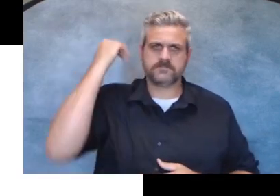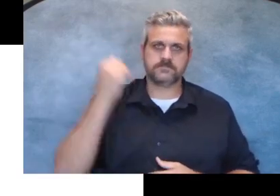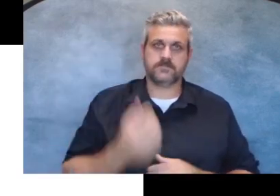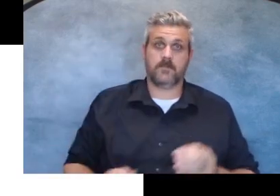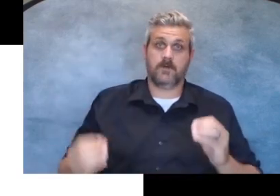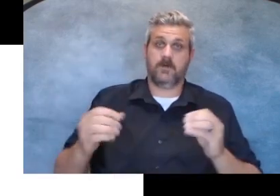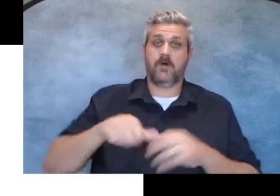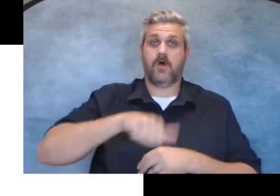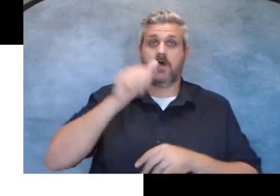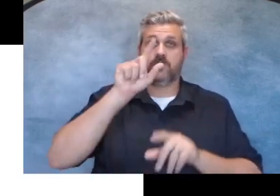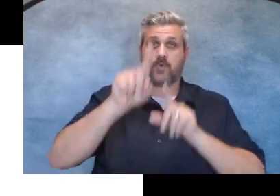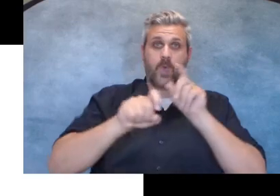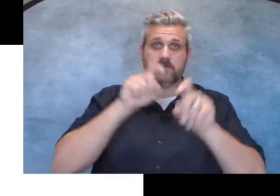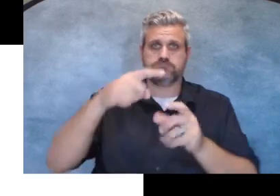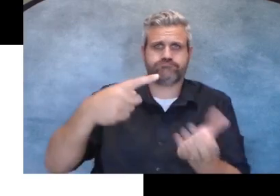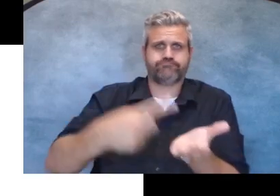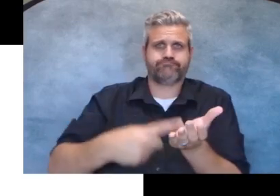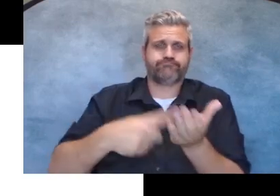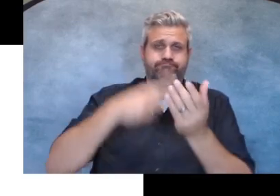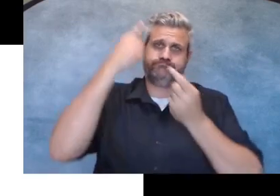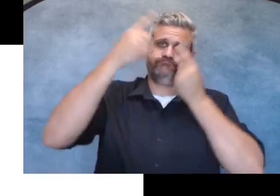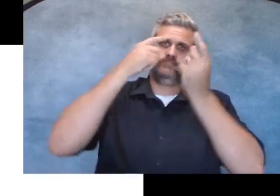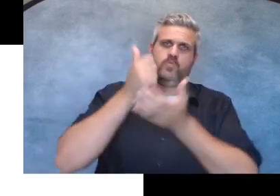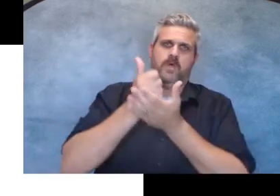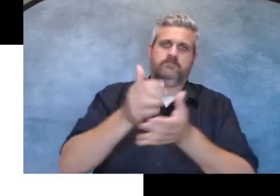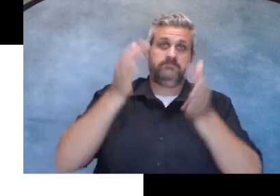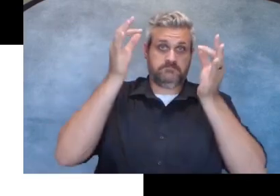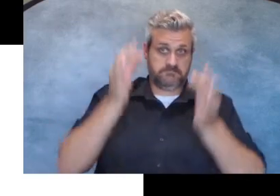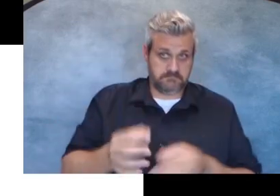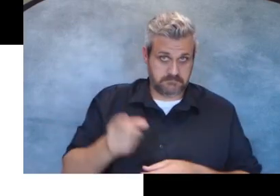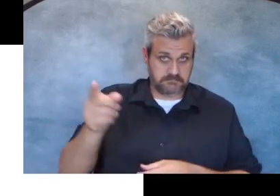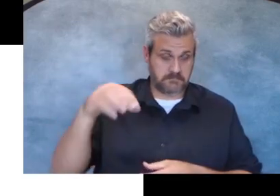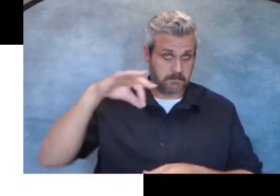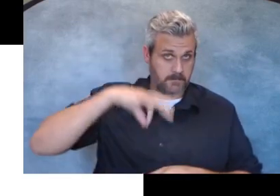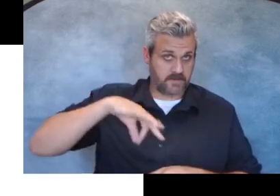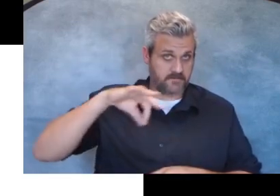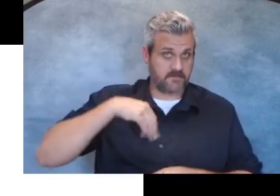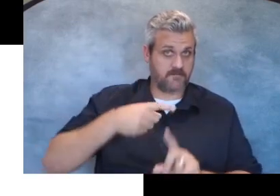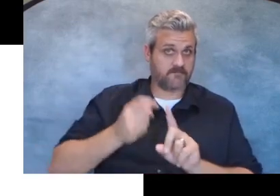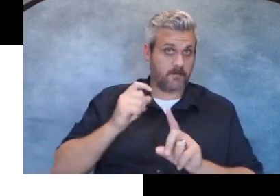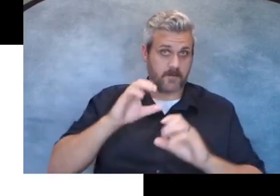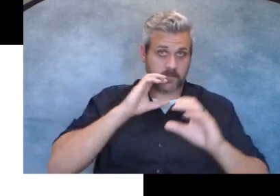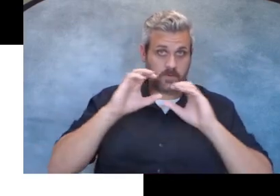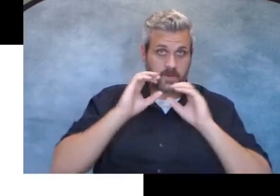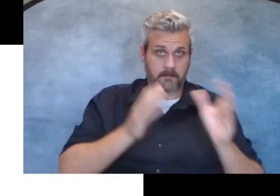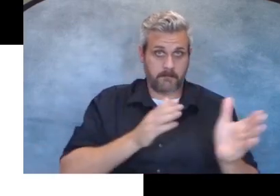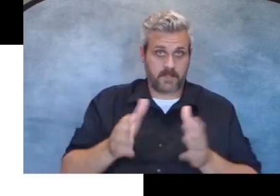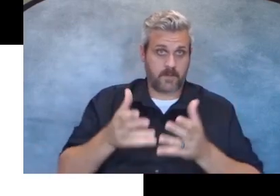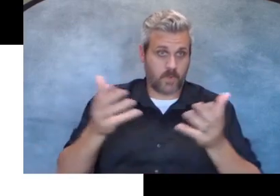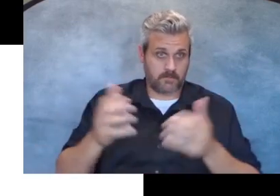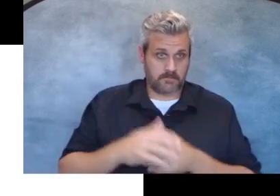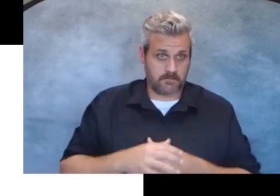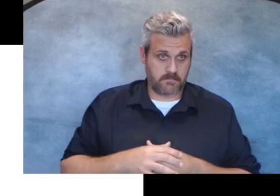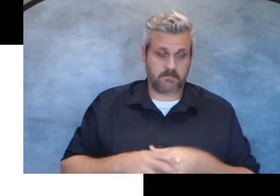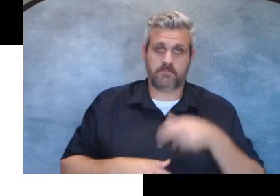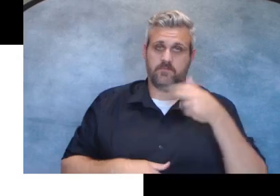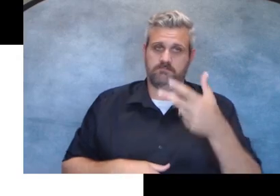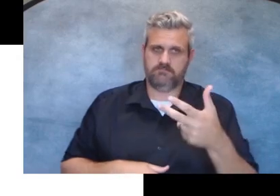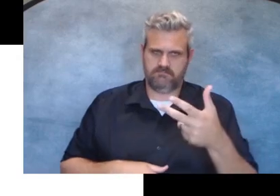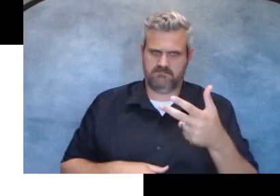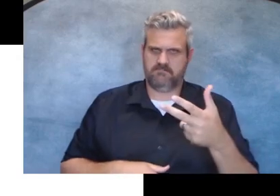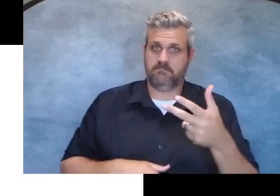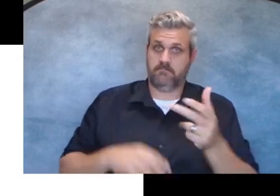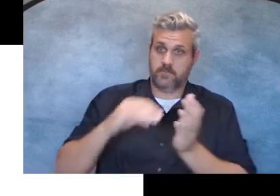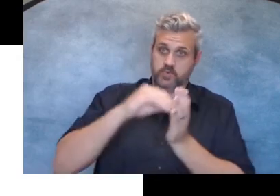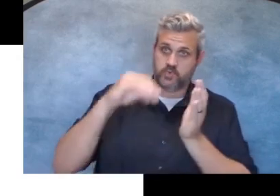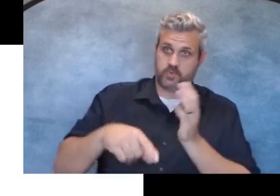Additional questions the ARC may want to consider to help you determine if your student would benefit from a communication plan include: 3.